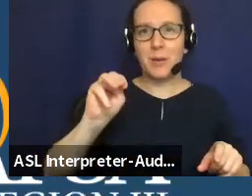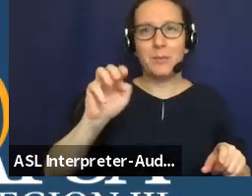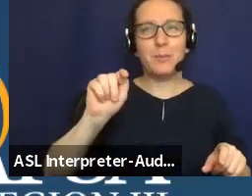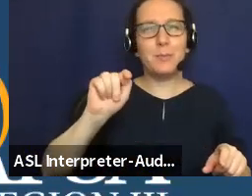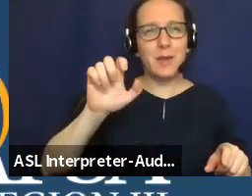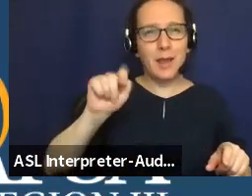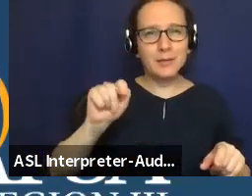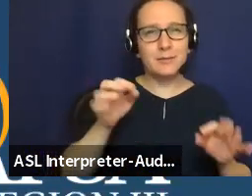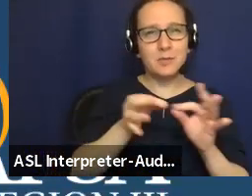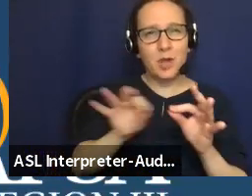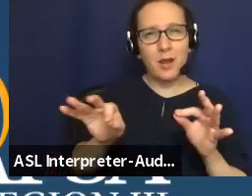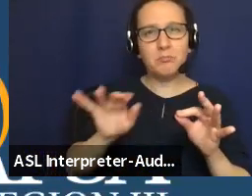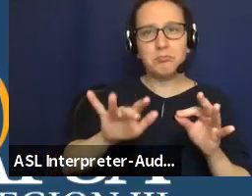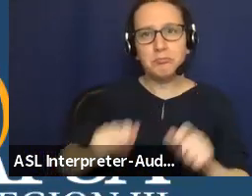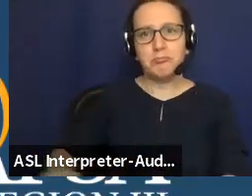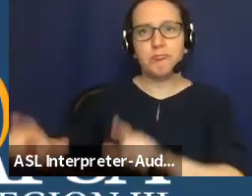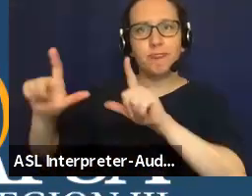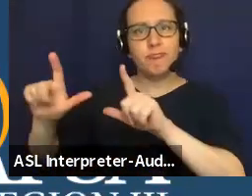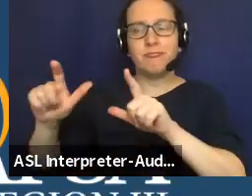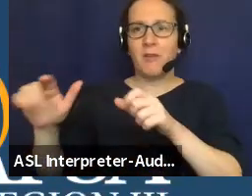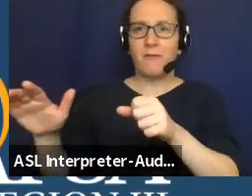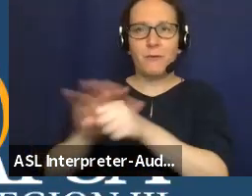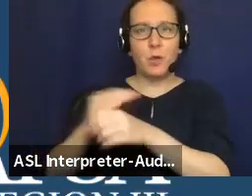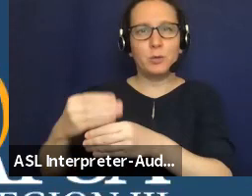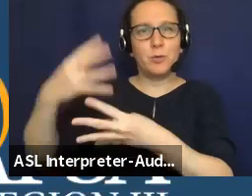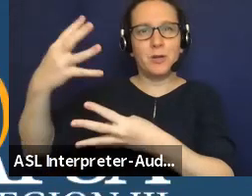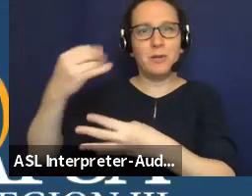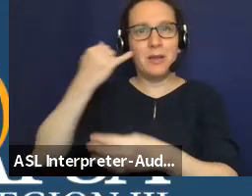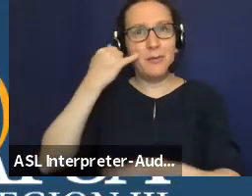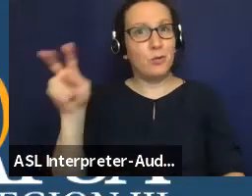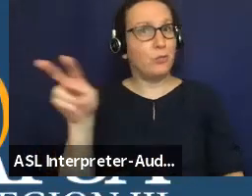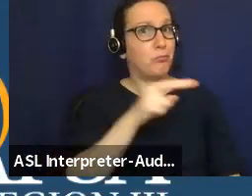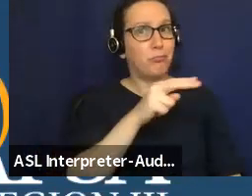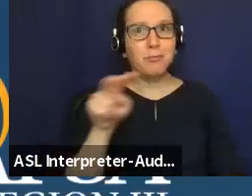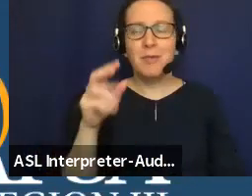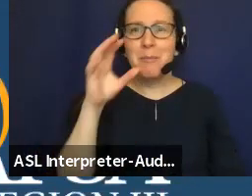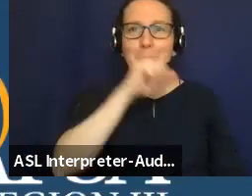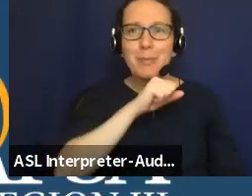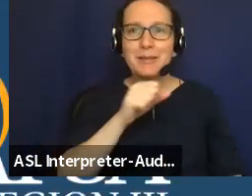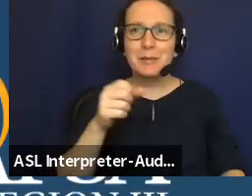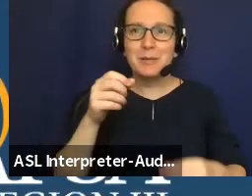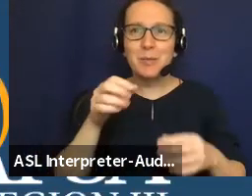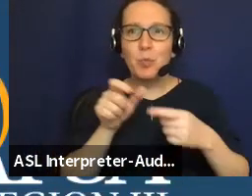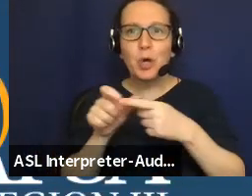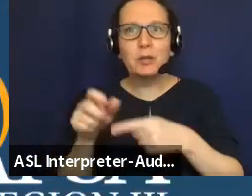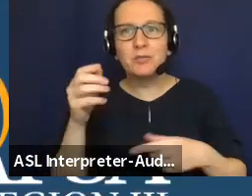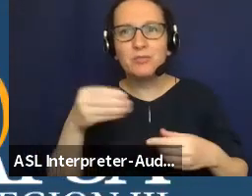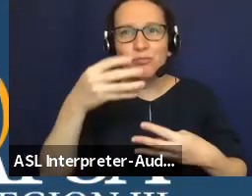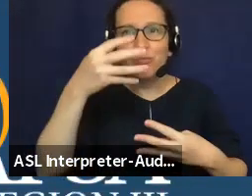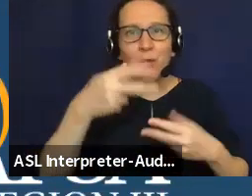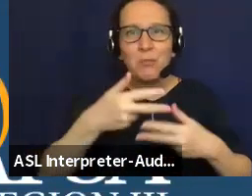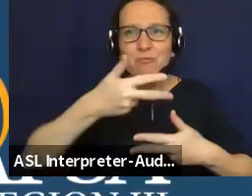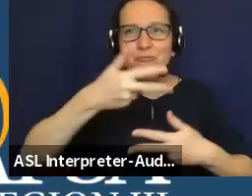stream. Sometimes it's important if you turn your head for a second, if you miss the conversation, sometimes that stream text